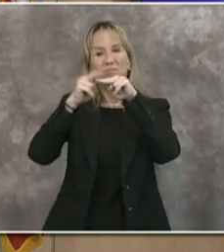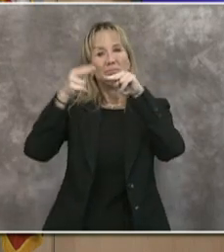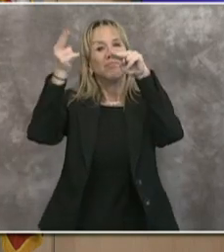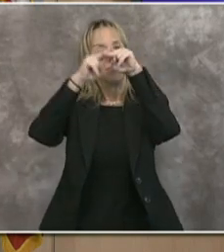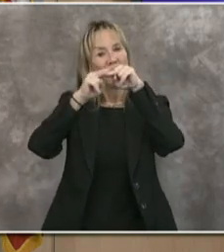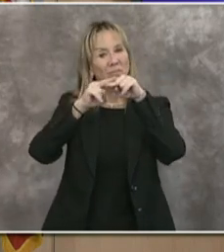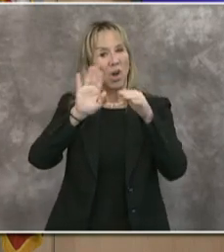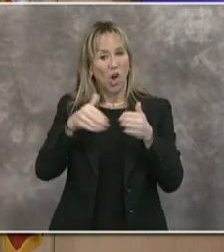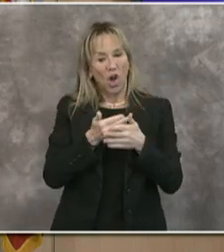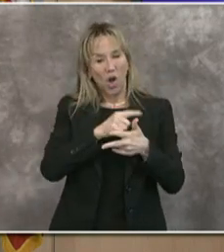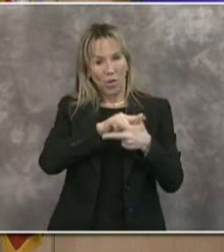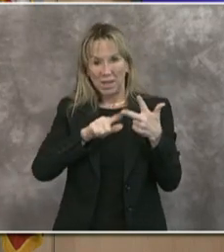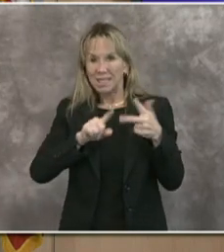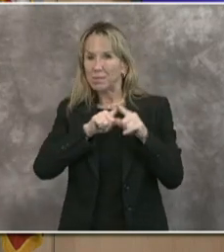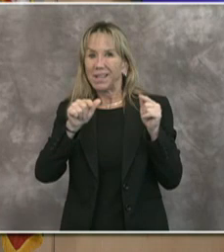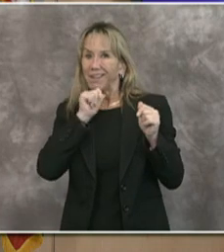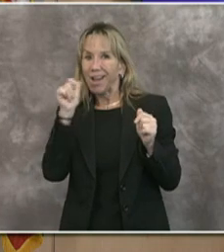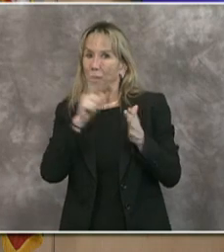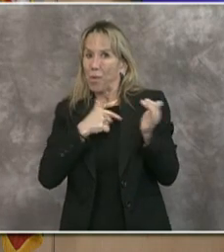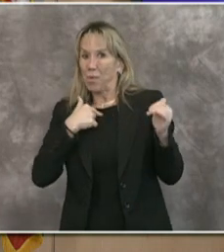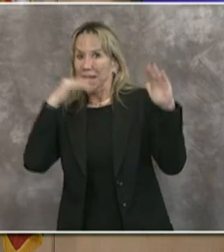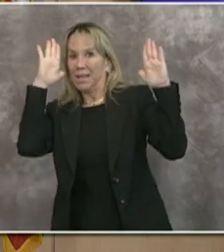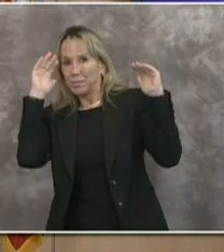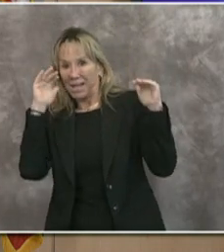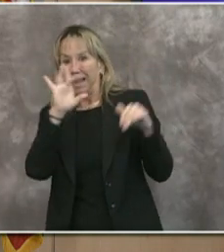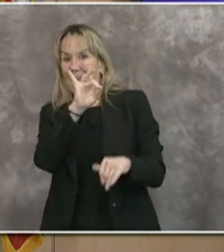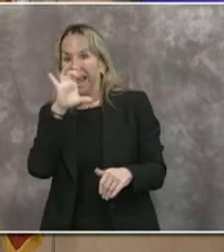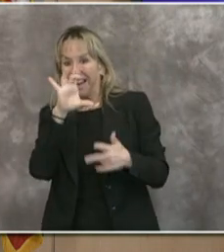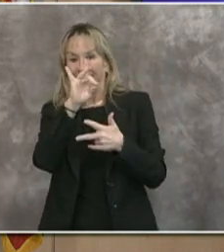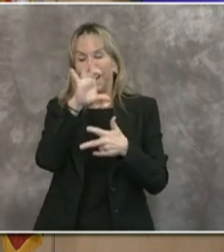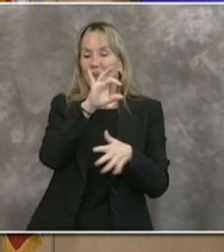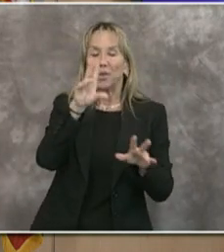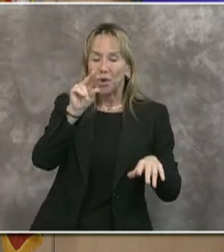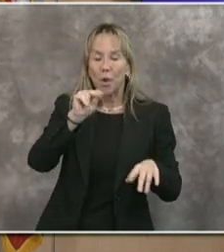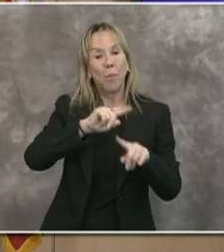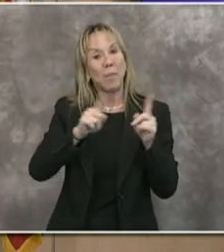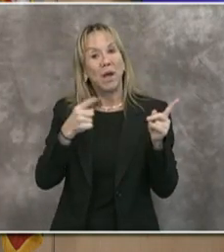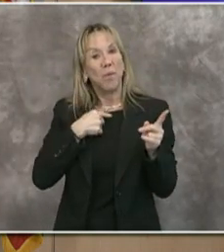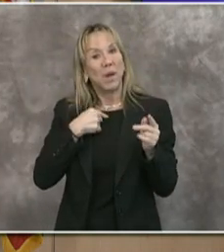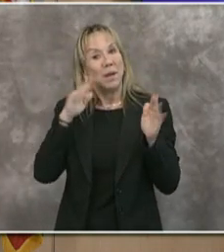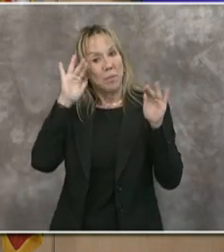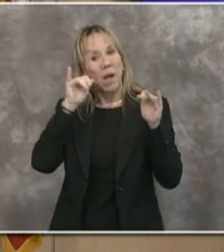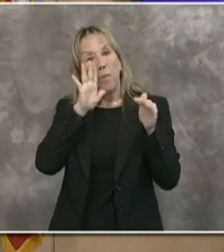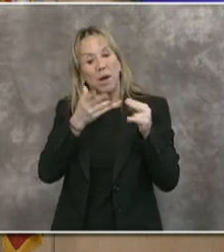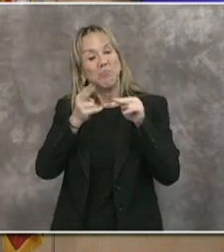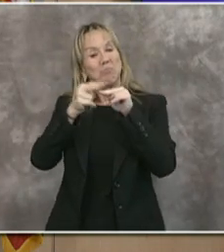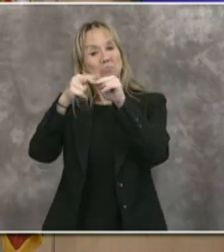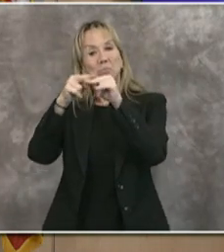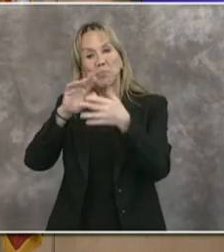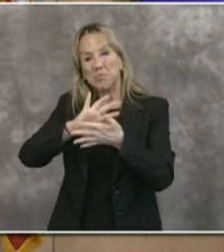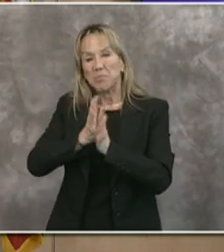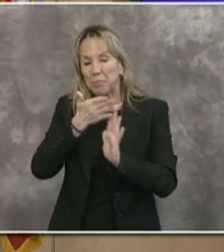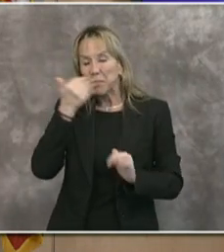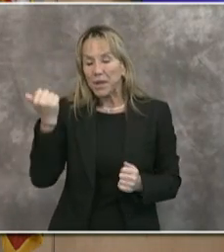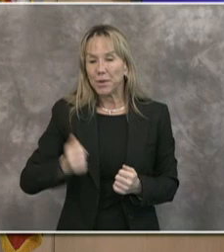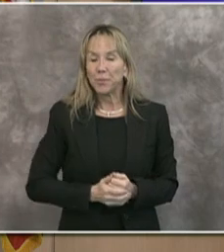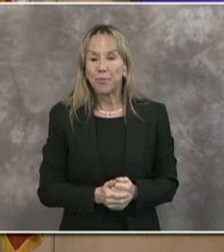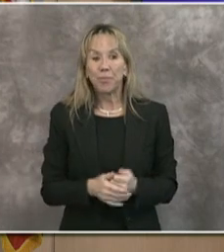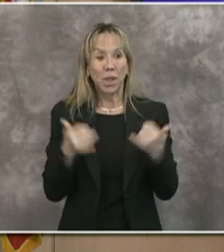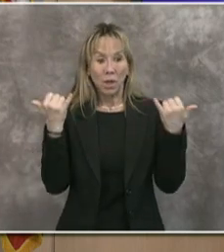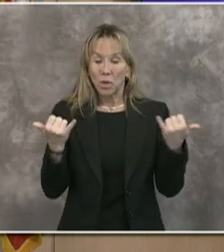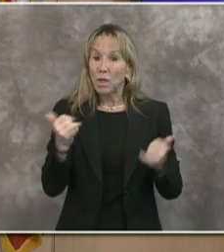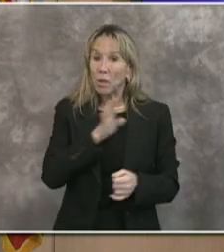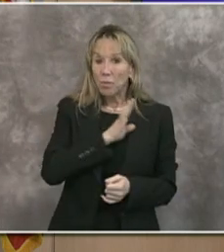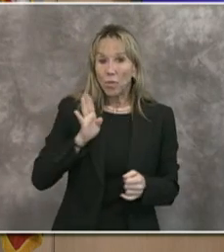in smoothing that out, in increasing the efficiency, and continuing to make it better. Also today at our board meeting, our board